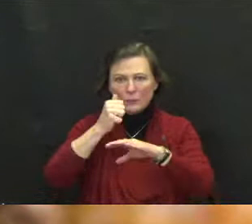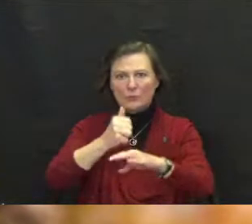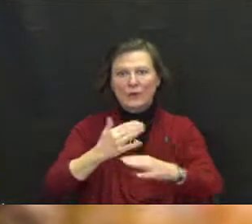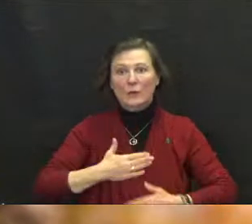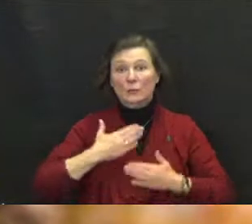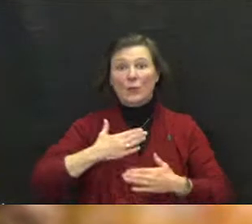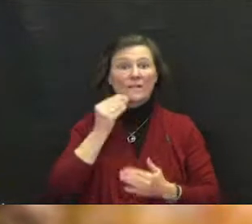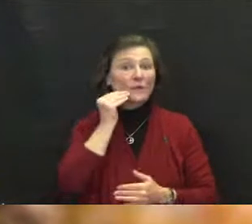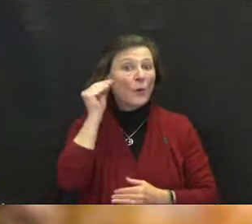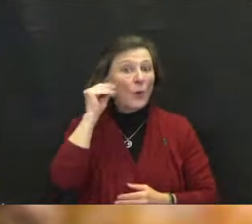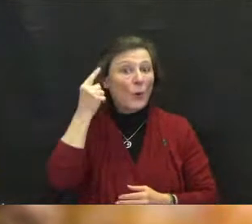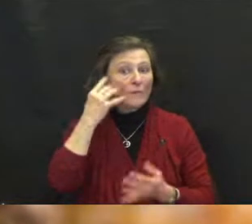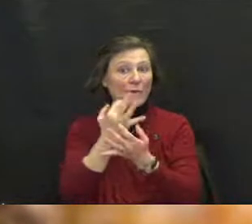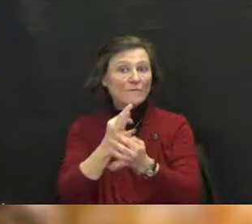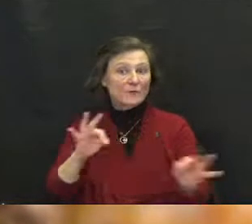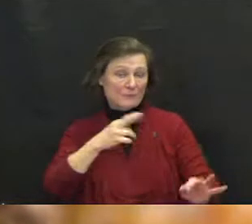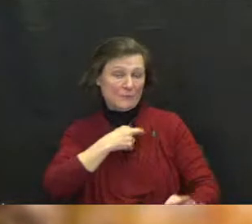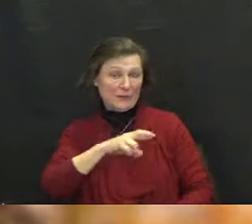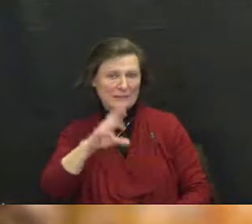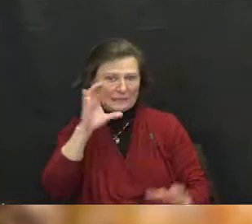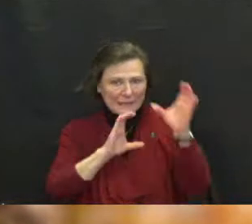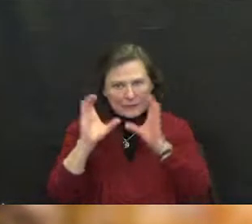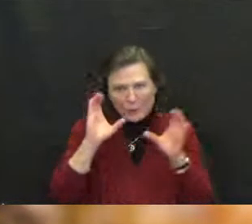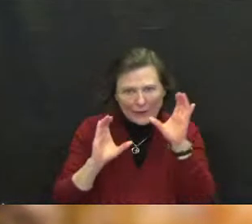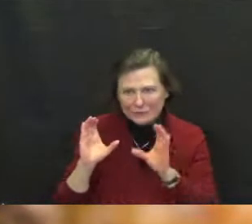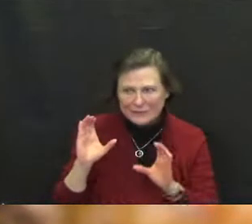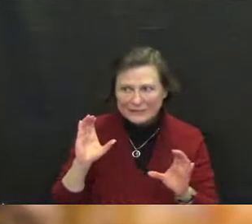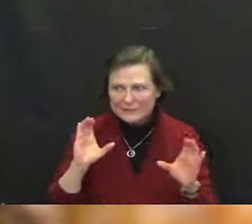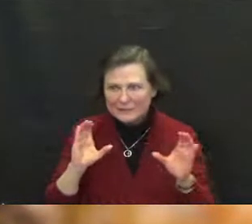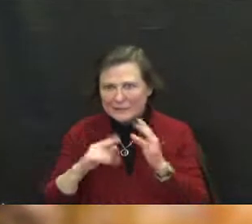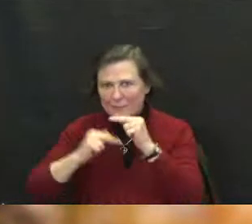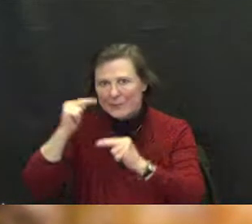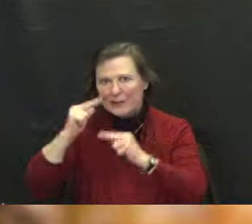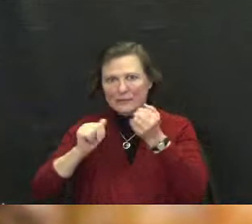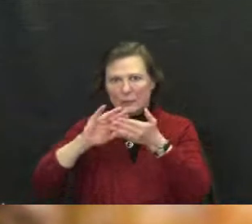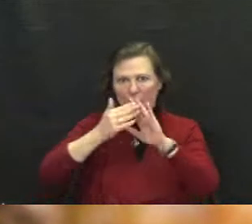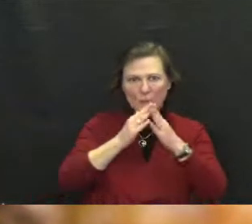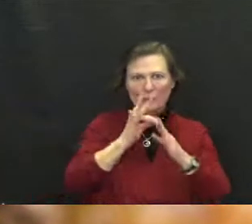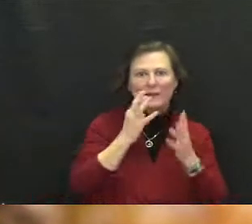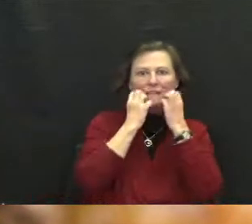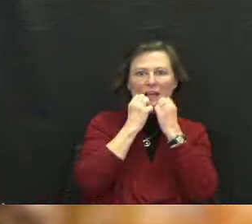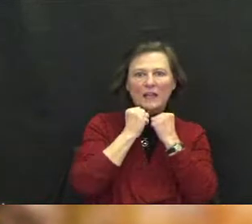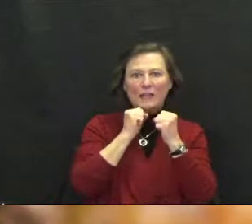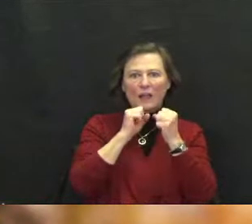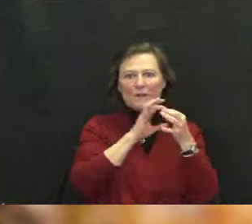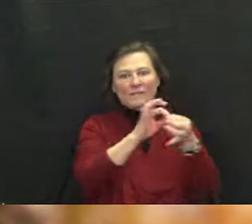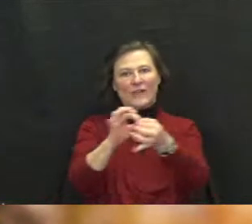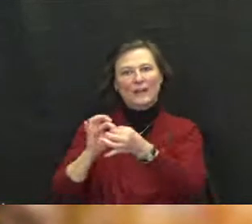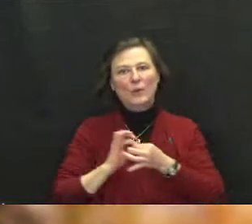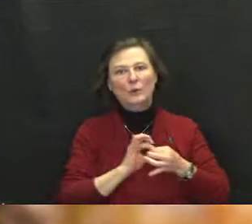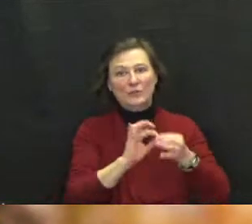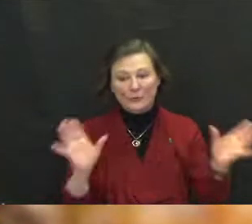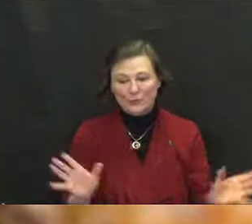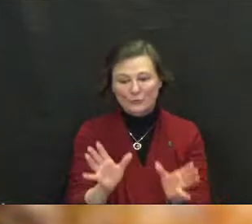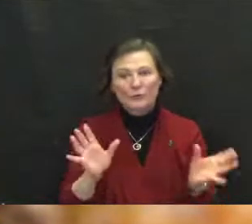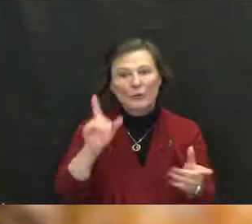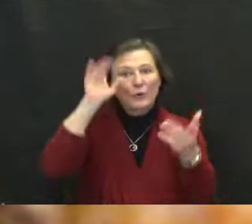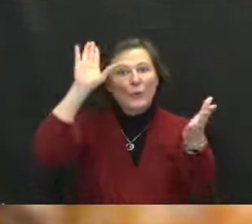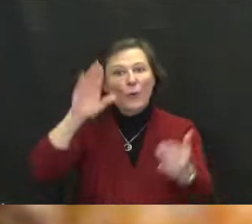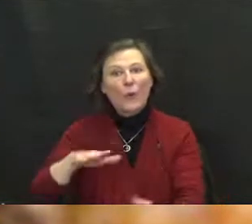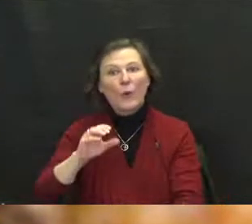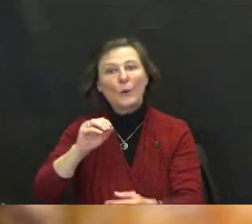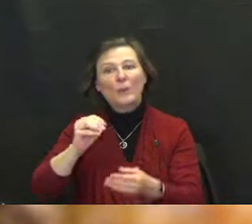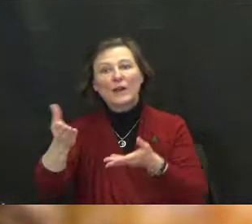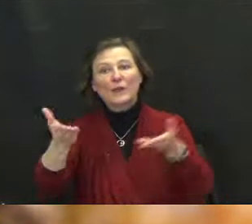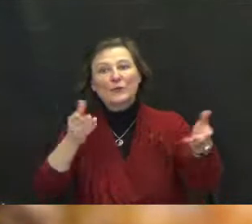joyful home for free religious exploration, build a community of caring fellowship, nurture the hopes,